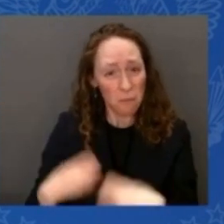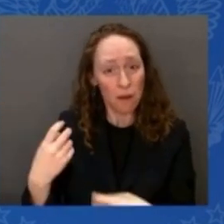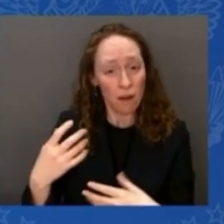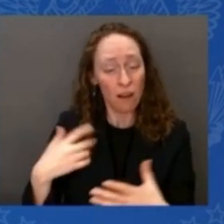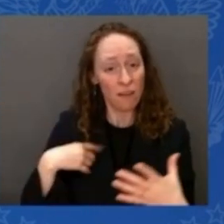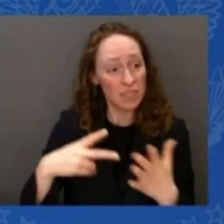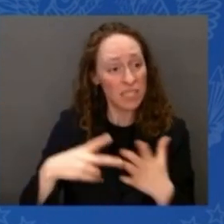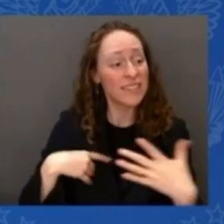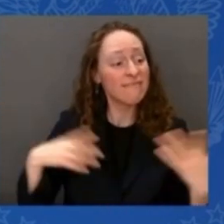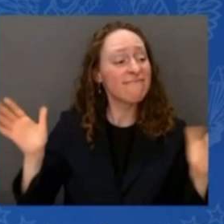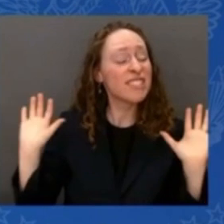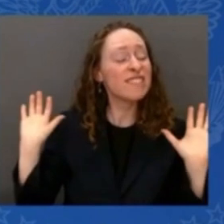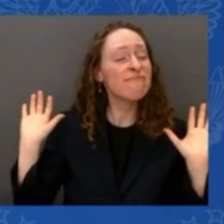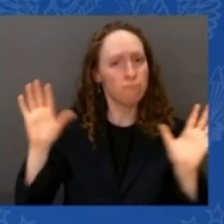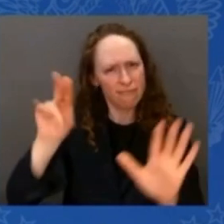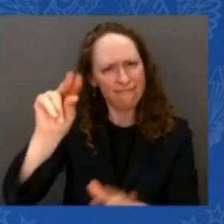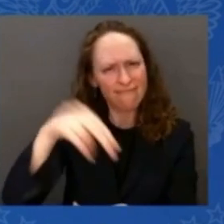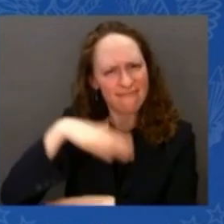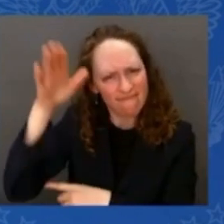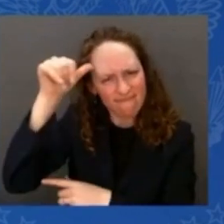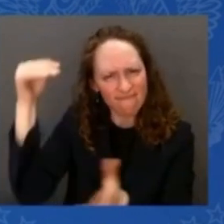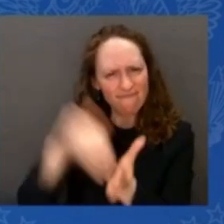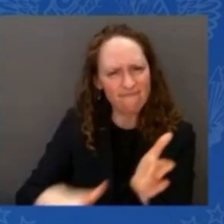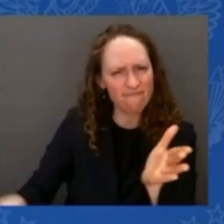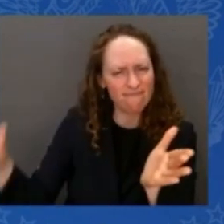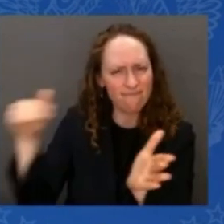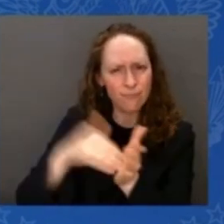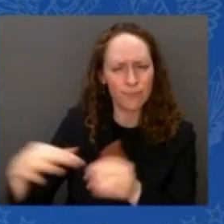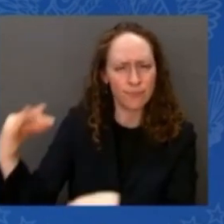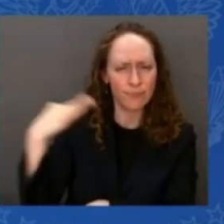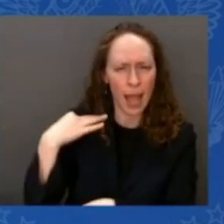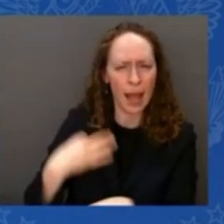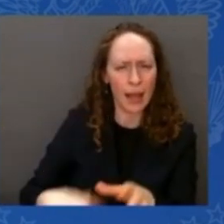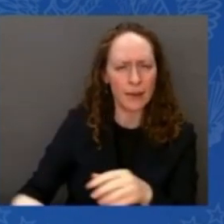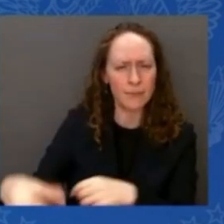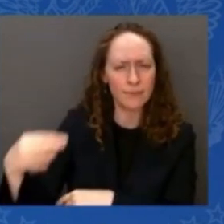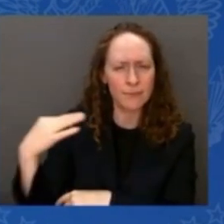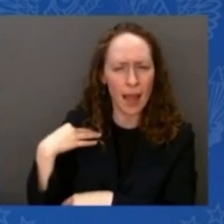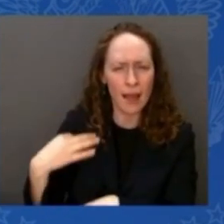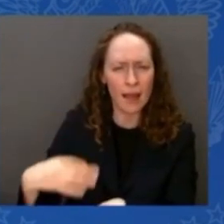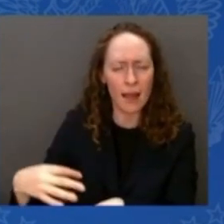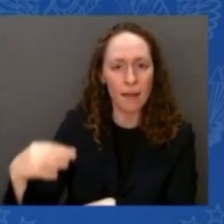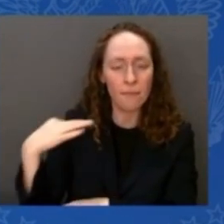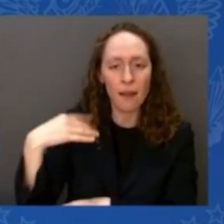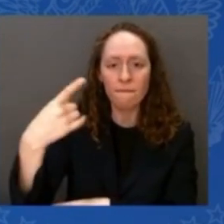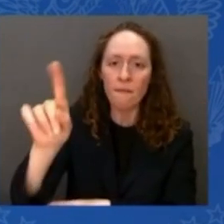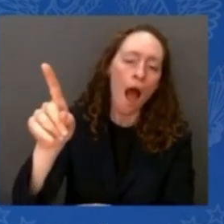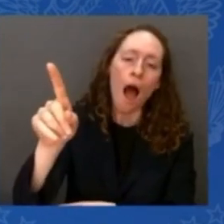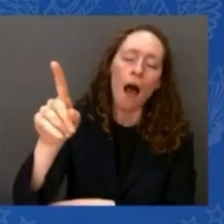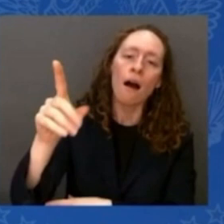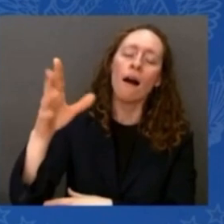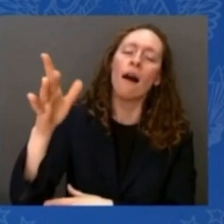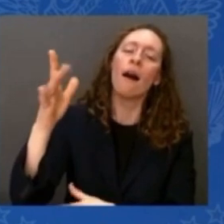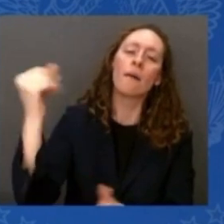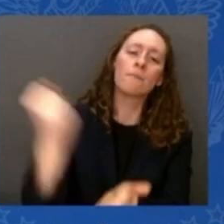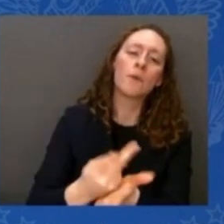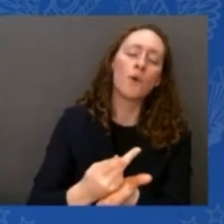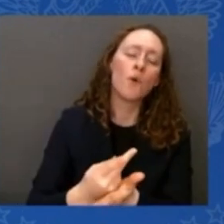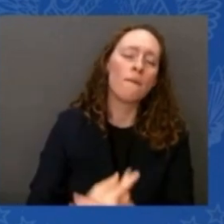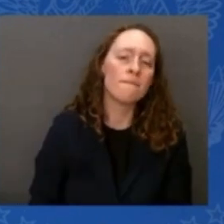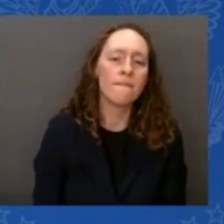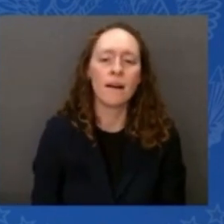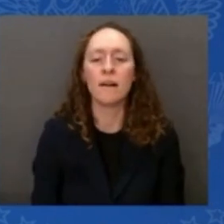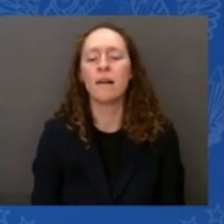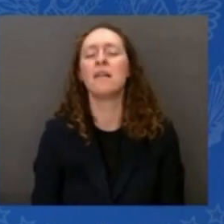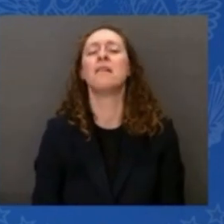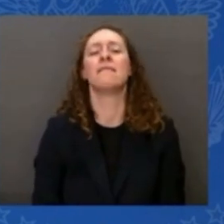and we were granted health care. Yes, we could breathe a little. I will tell you, it wasn't completely peace of mind, but